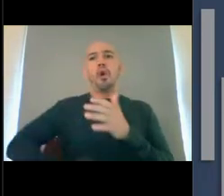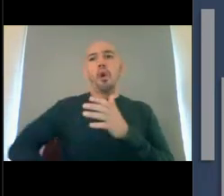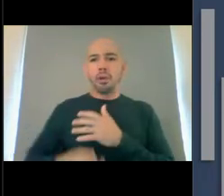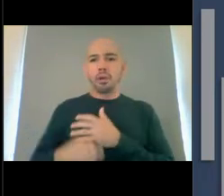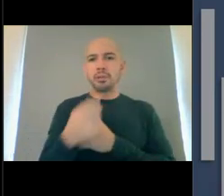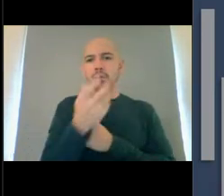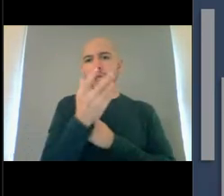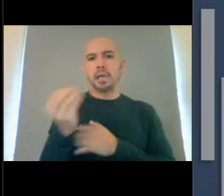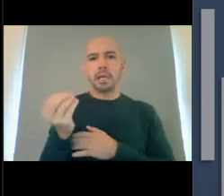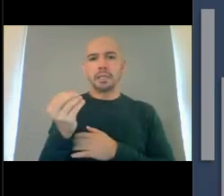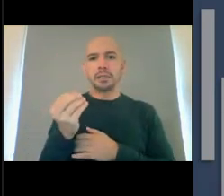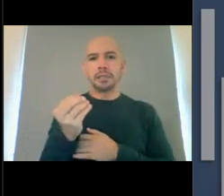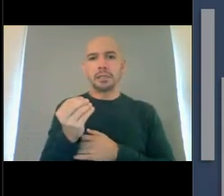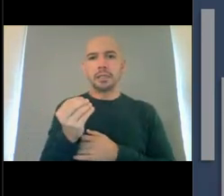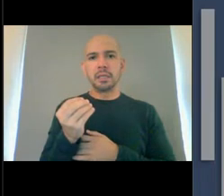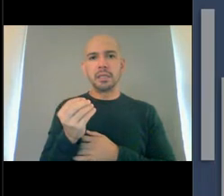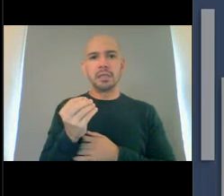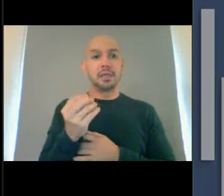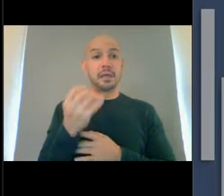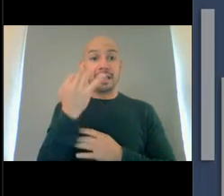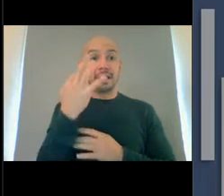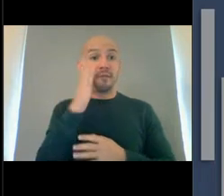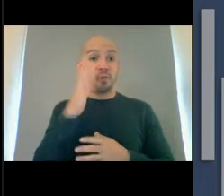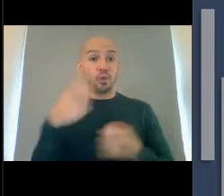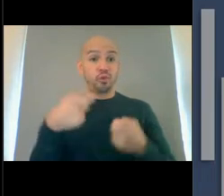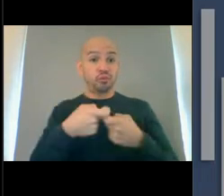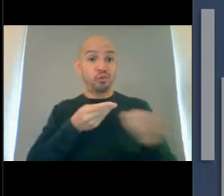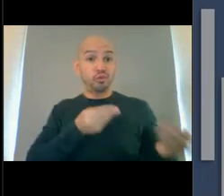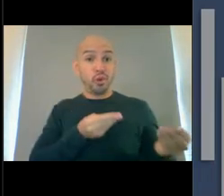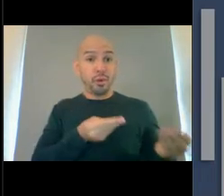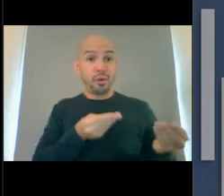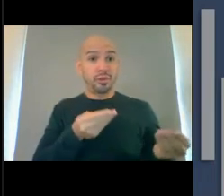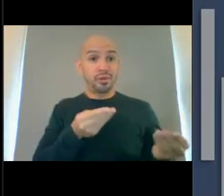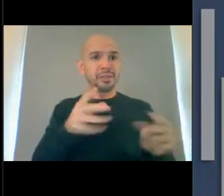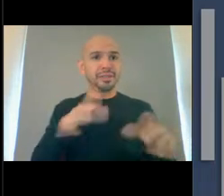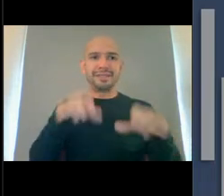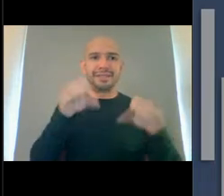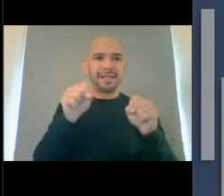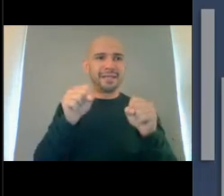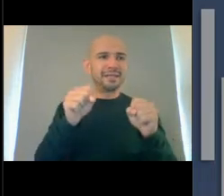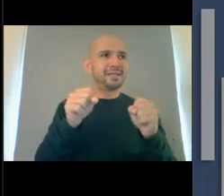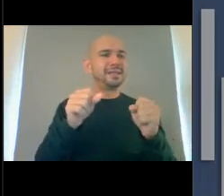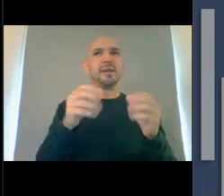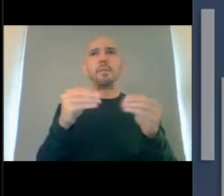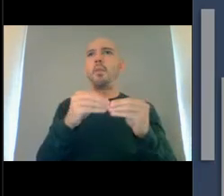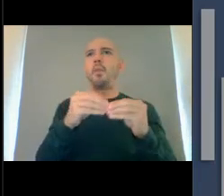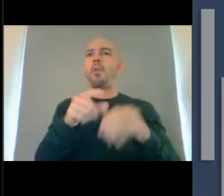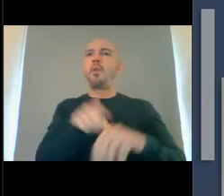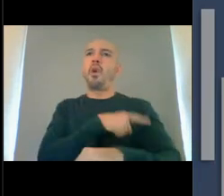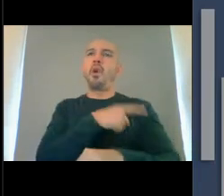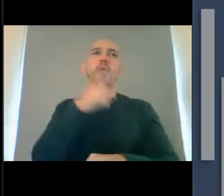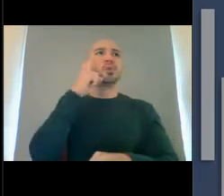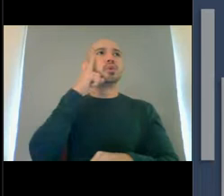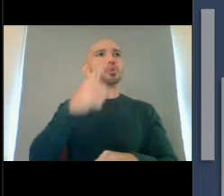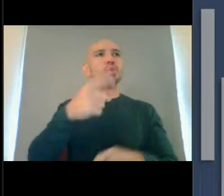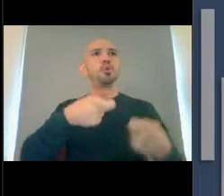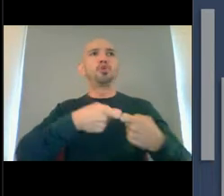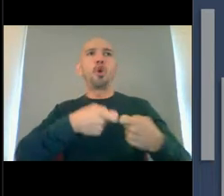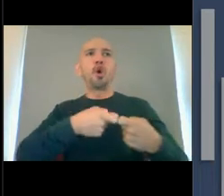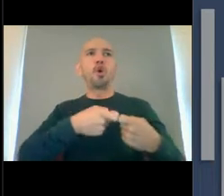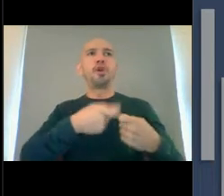and it takes if they're going to charge it takes incredibly a lot longer to charge and the drivers don't have that in their